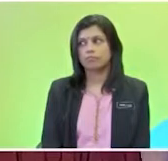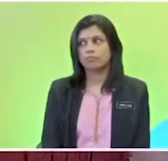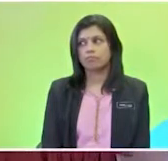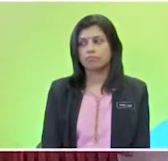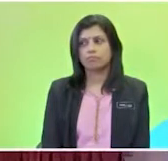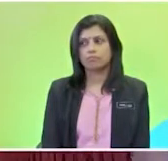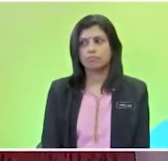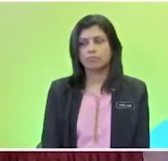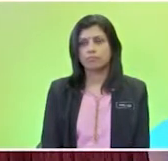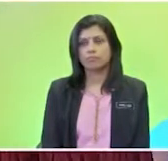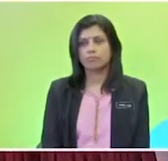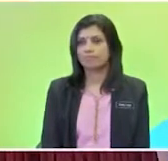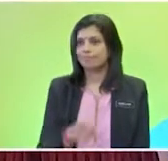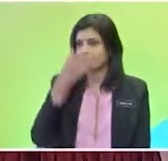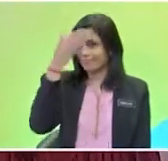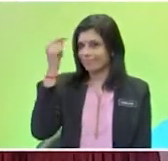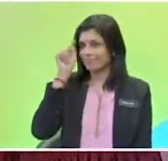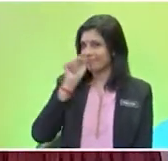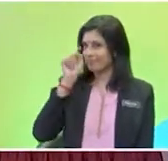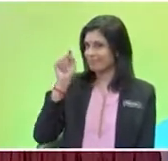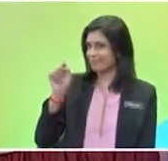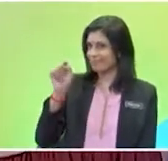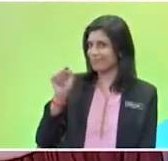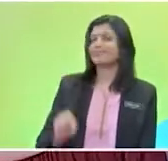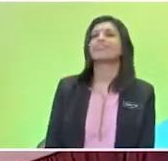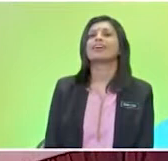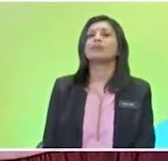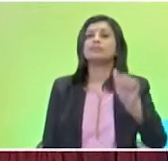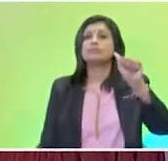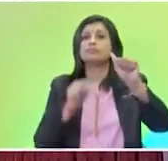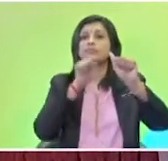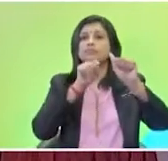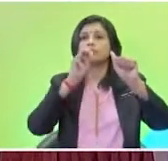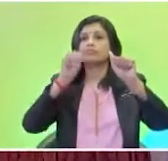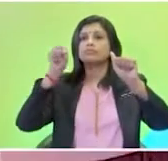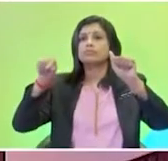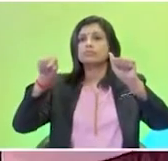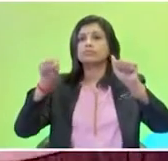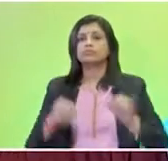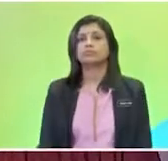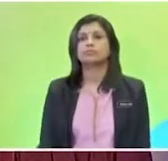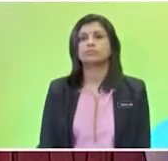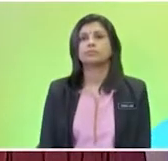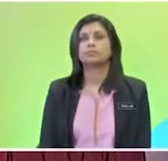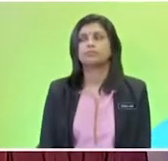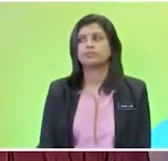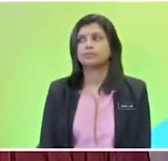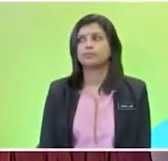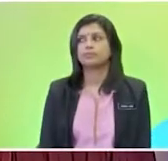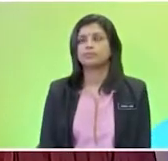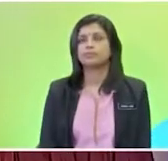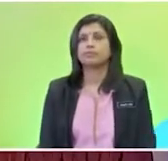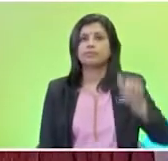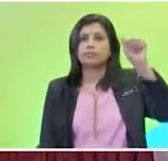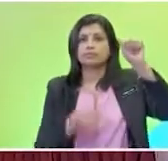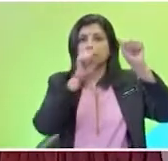the dot here. Yes. Yes, yes. Don't forget that, people. Don't be like me. Okay, alright, so, and also here.